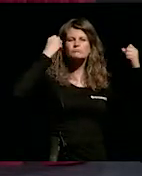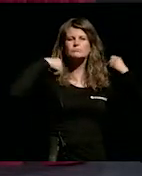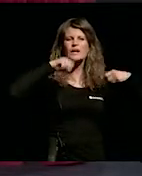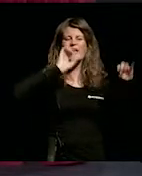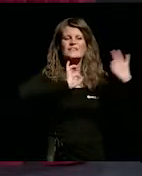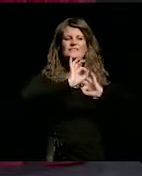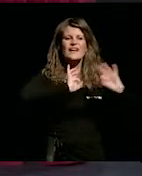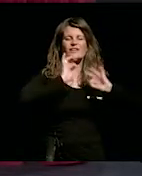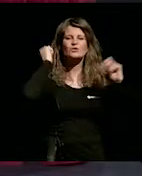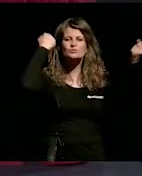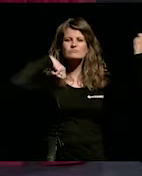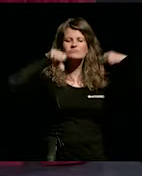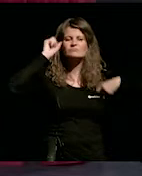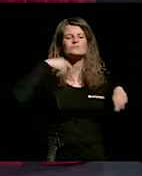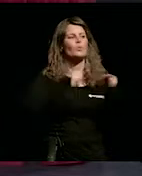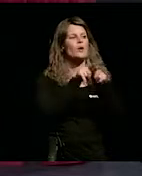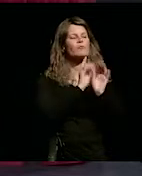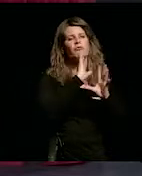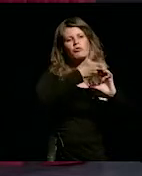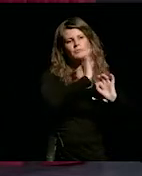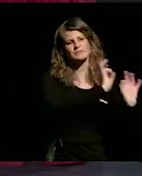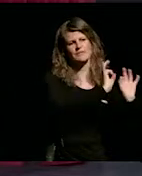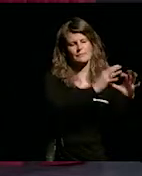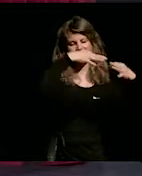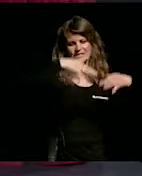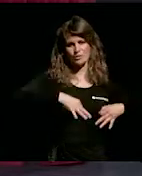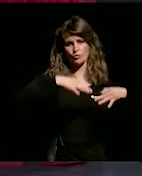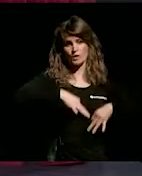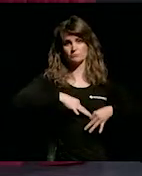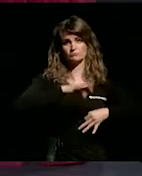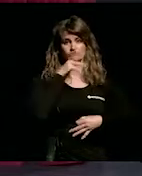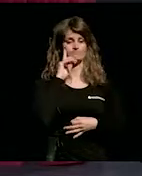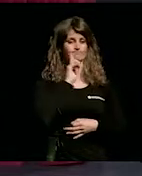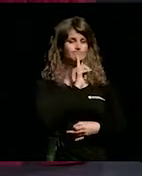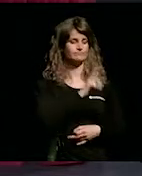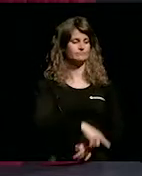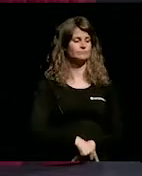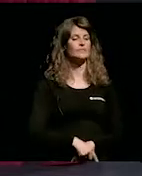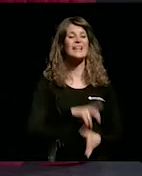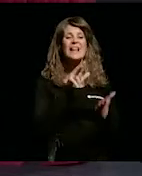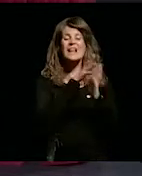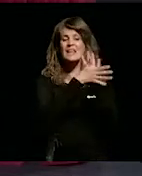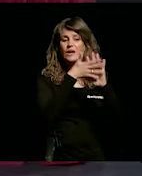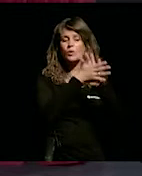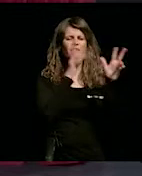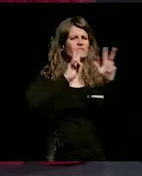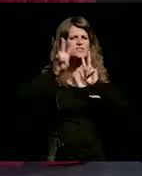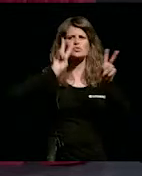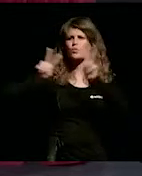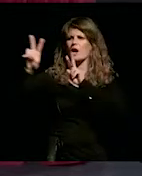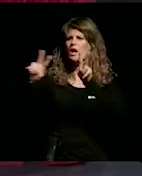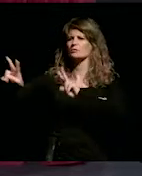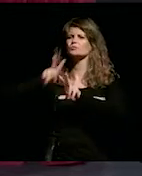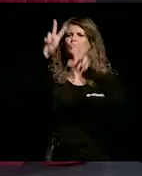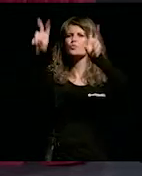clearly with the rest of the cast. Through this way of working, we're learning about David's very visual language. Su lenguaje es muy visual, nos ha abierto